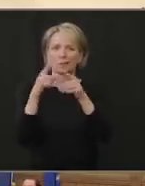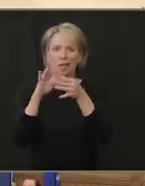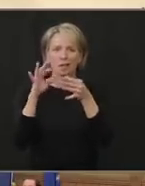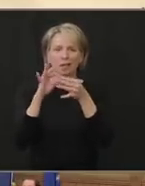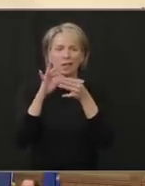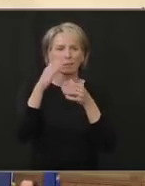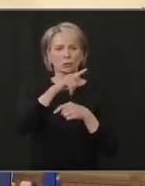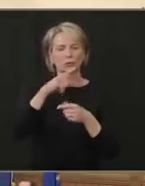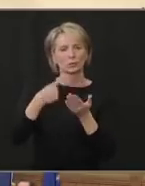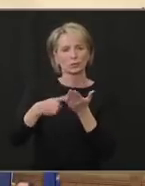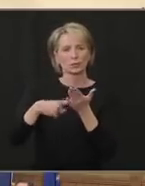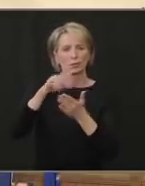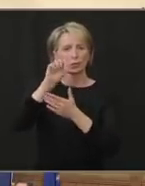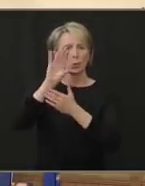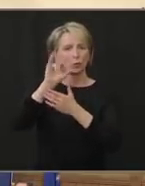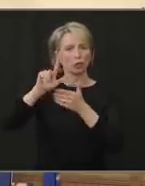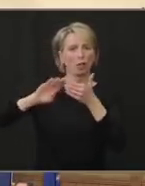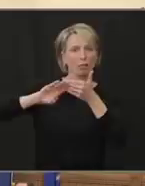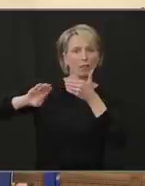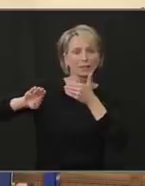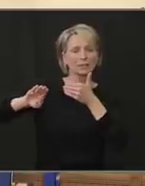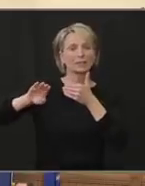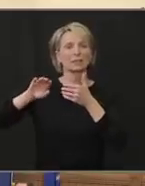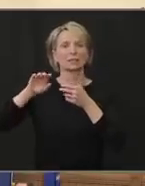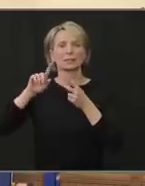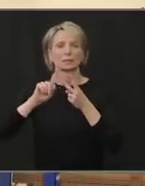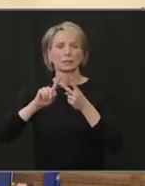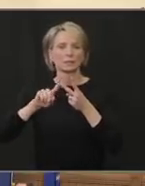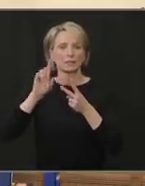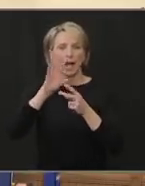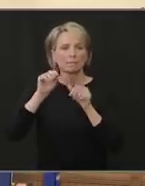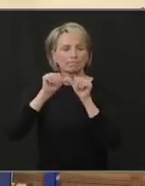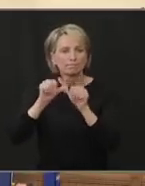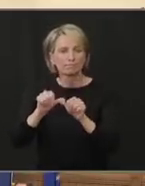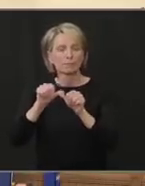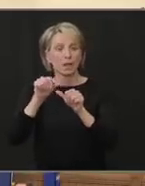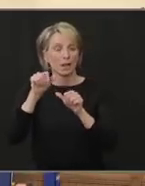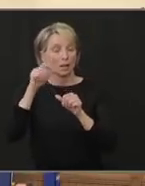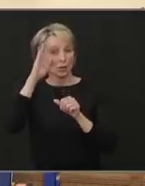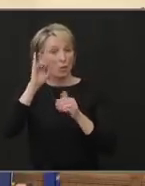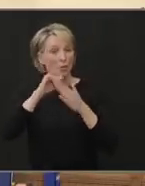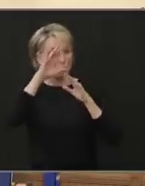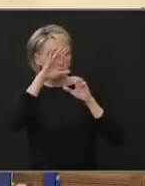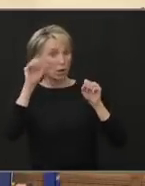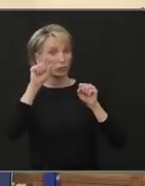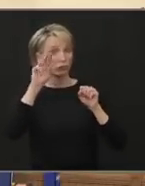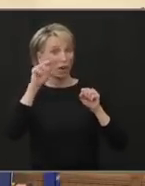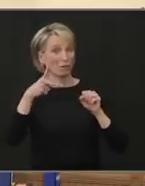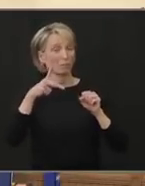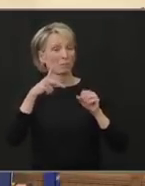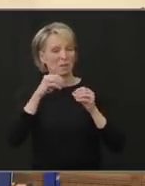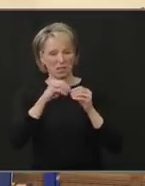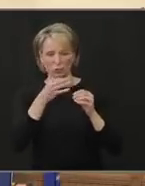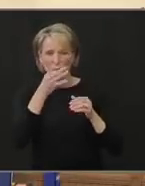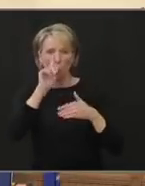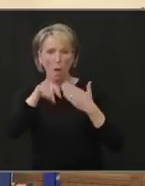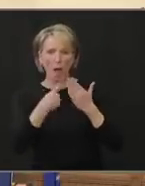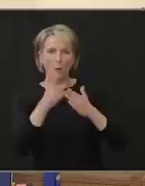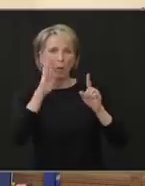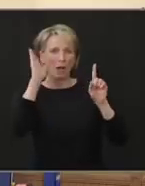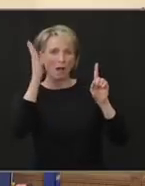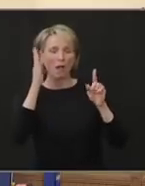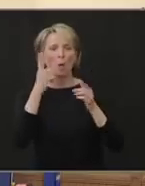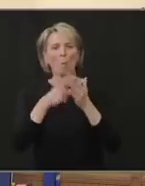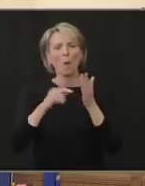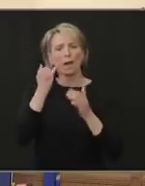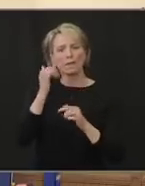could widely differ with what the president's going to say in about an hour when he goes live. When you've pushed back on him during the private